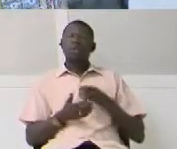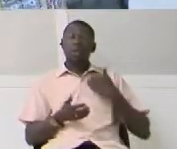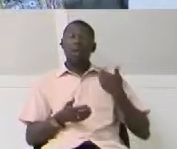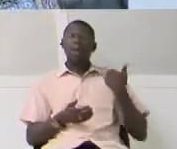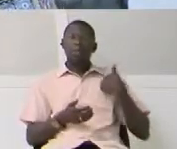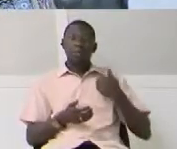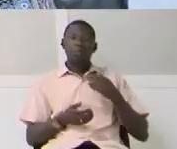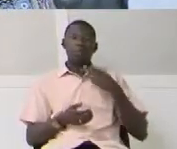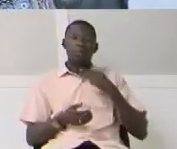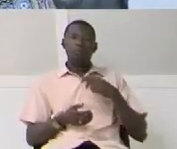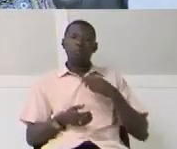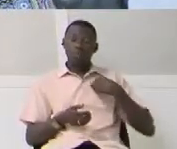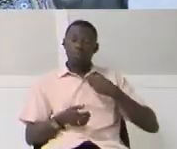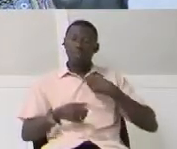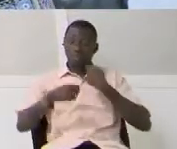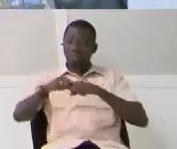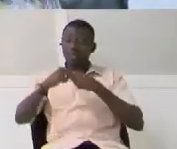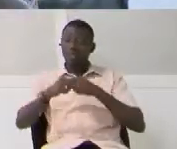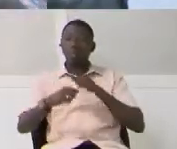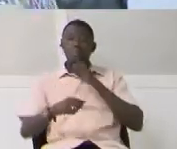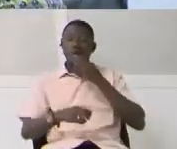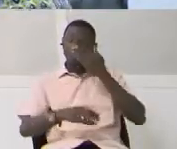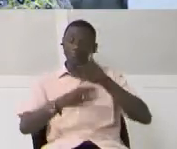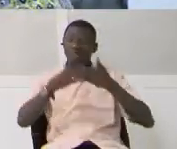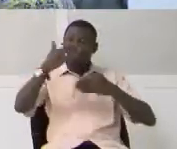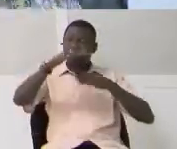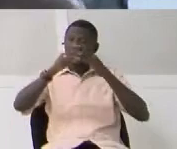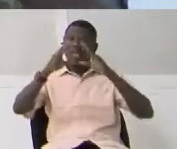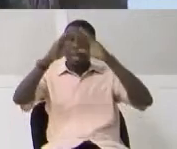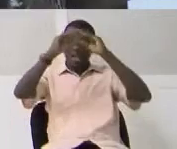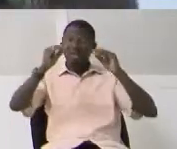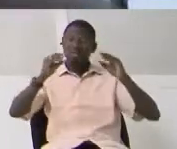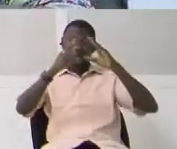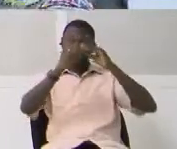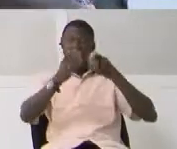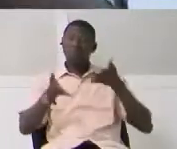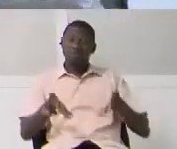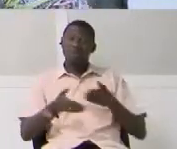There are people who pass through my hands who are building houses today.